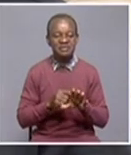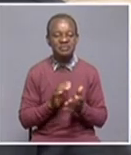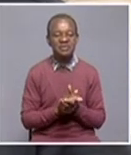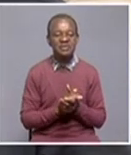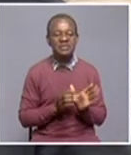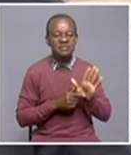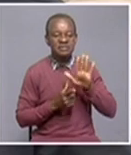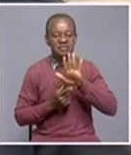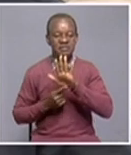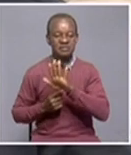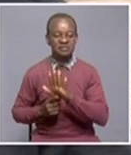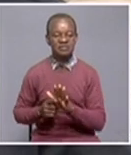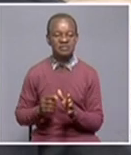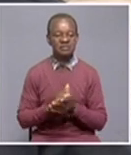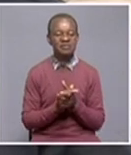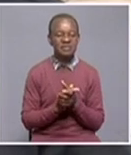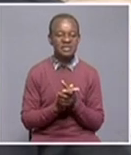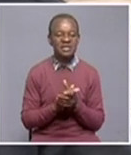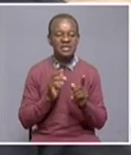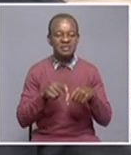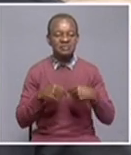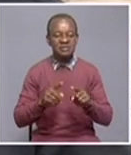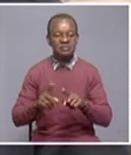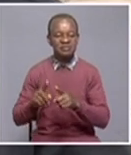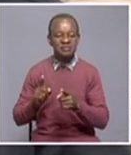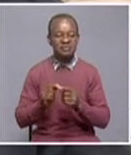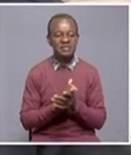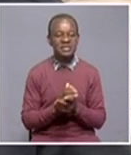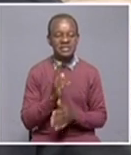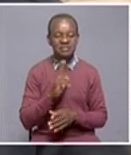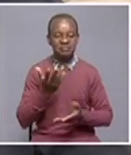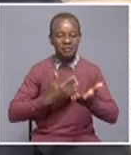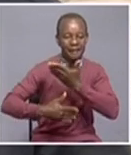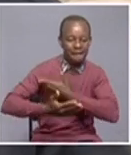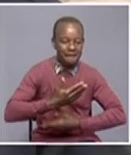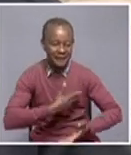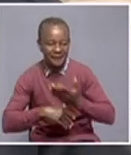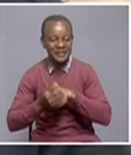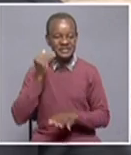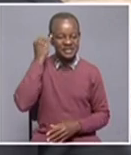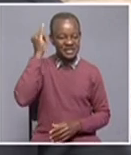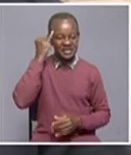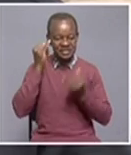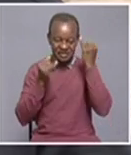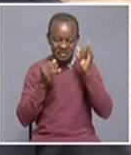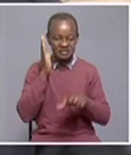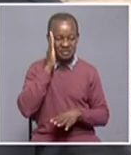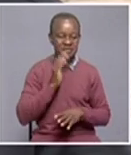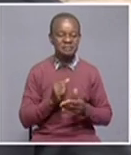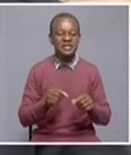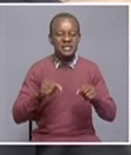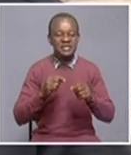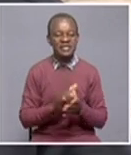actually network and exchange ideas. Given the drought that is, for instance, looming, we have